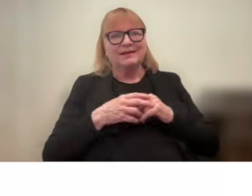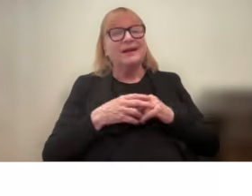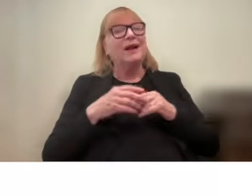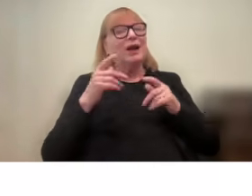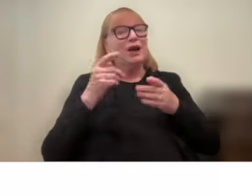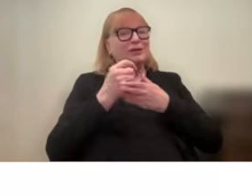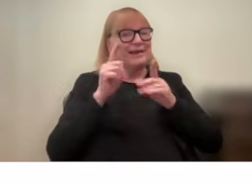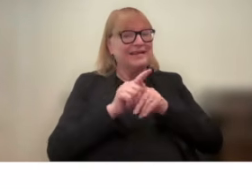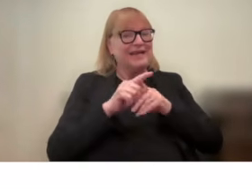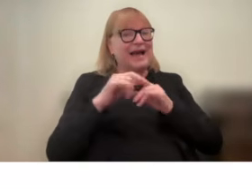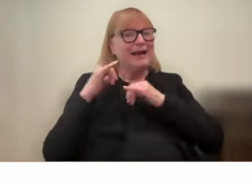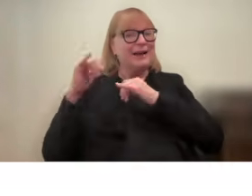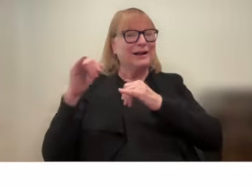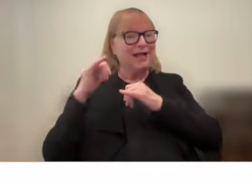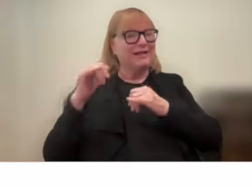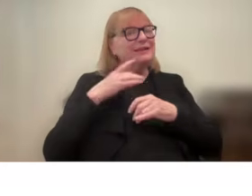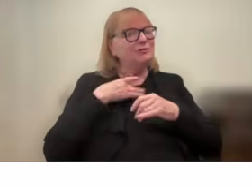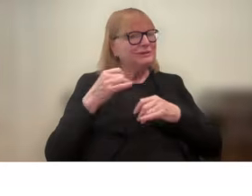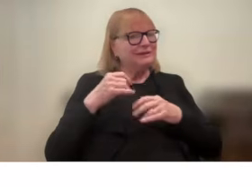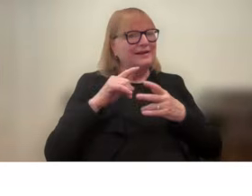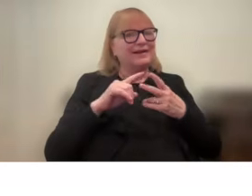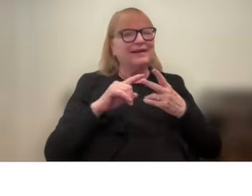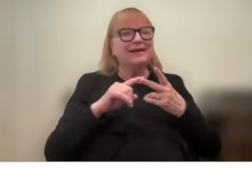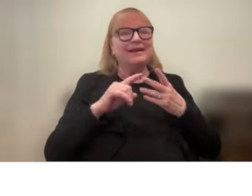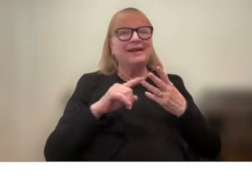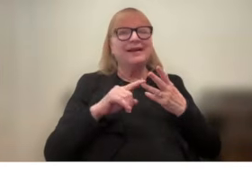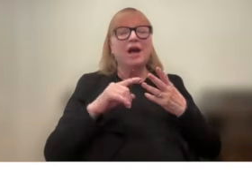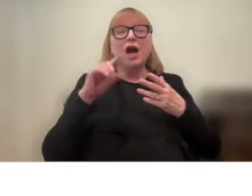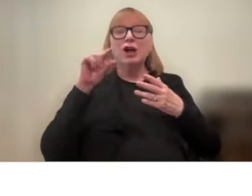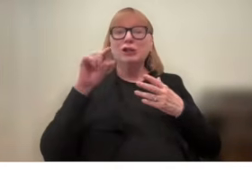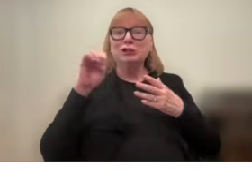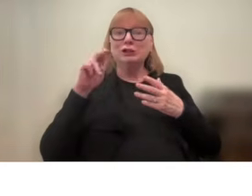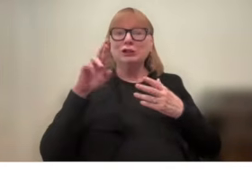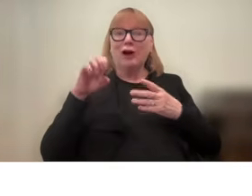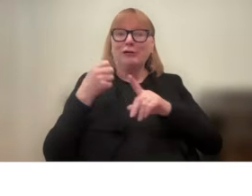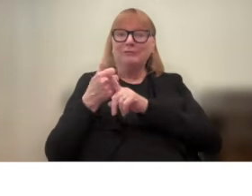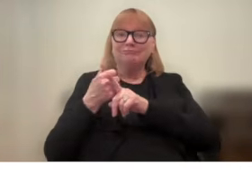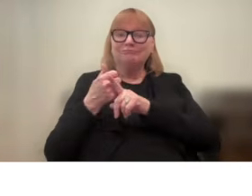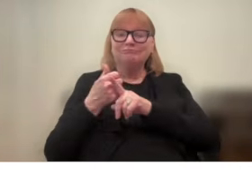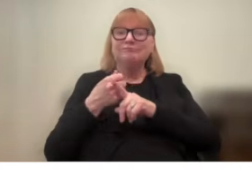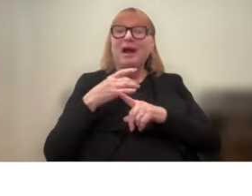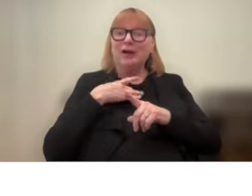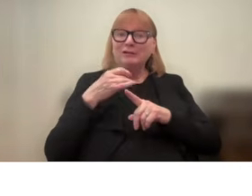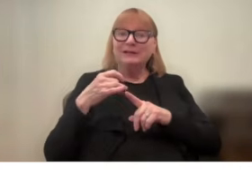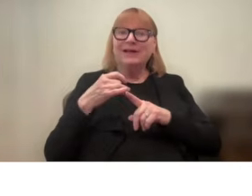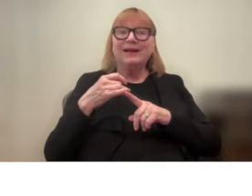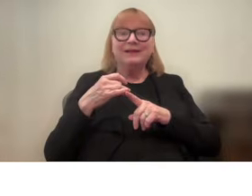Treat it like we do colleagues. Interesting. Or a genre. I also think that is